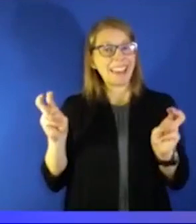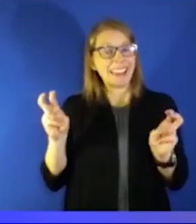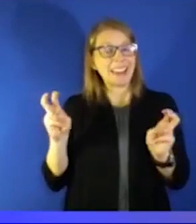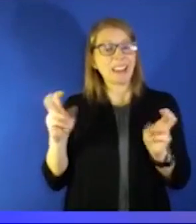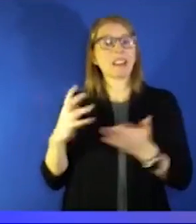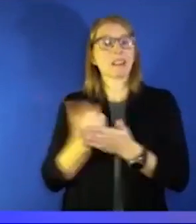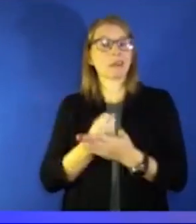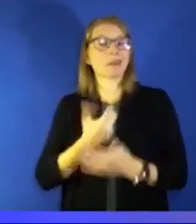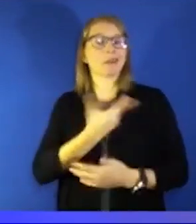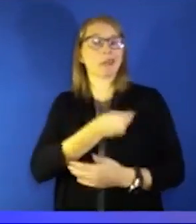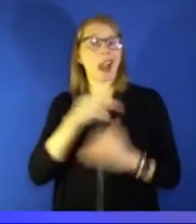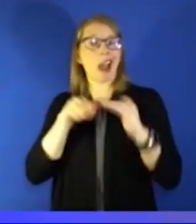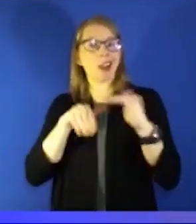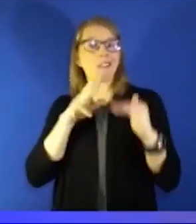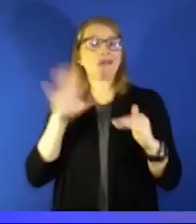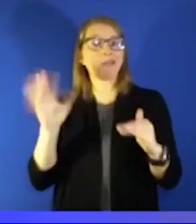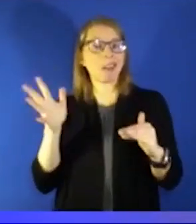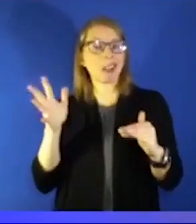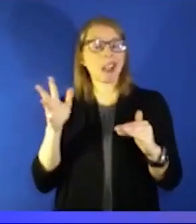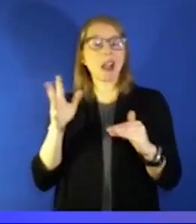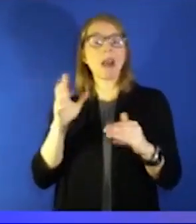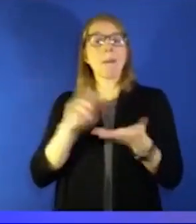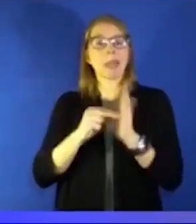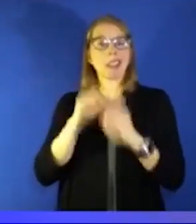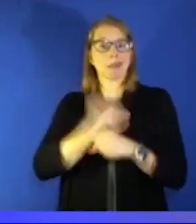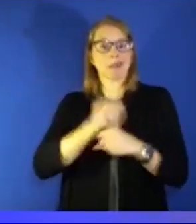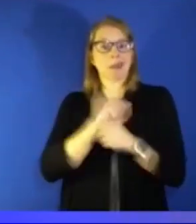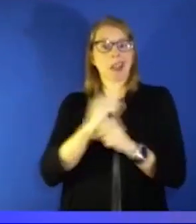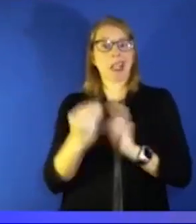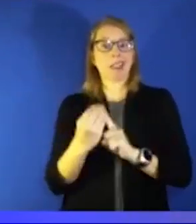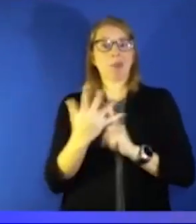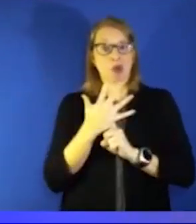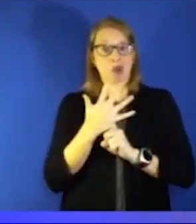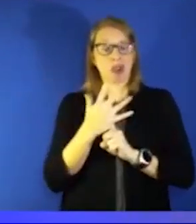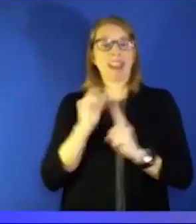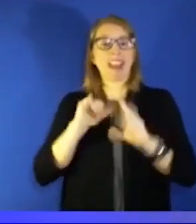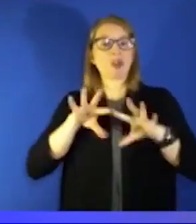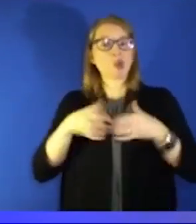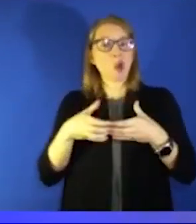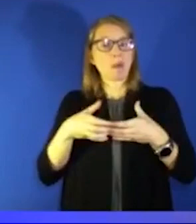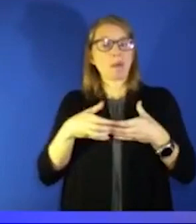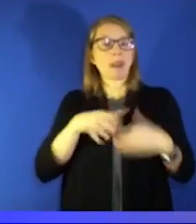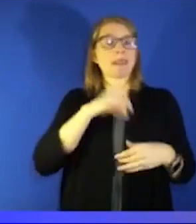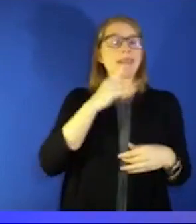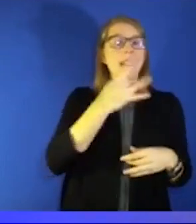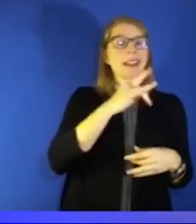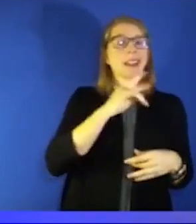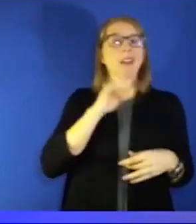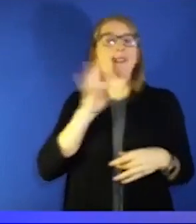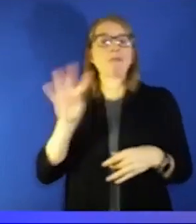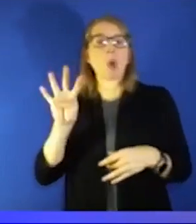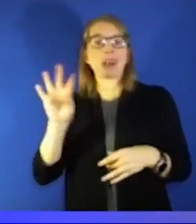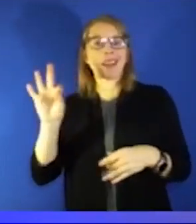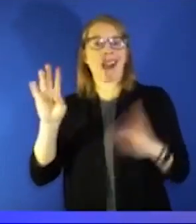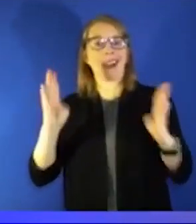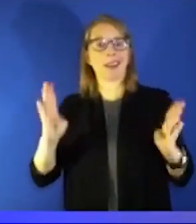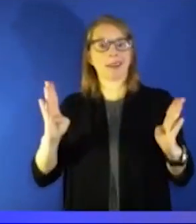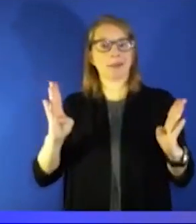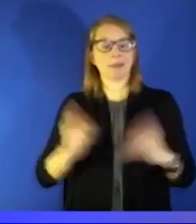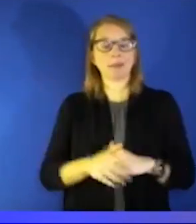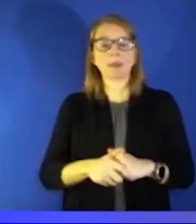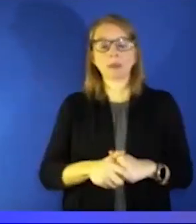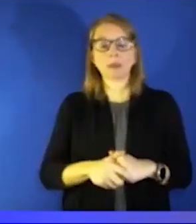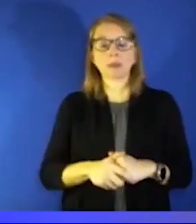50. Occupational exposure was one of the groups we looked at between 18 and 49. That was probably one of the things we